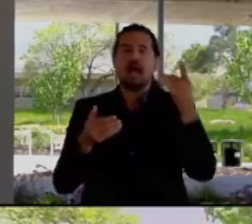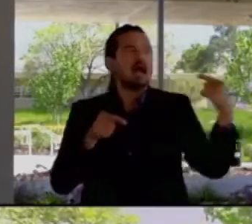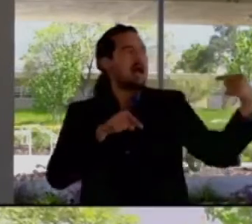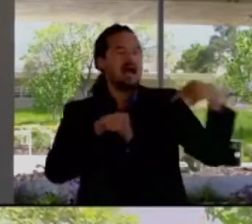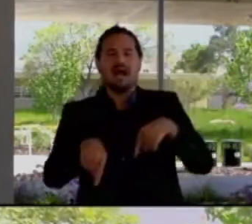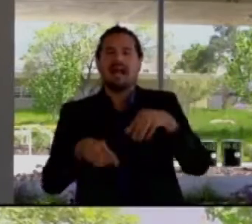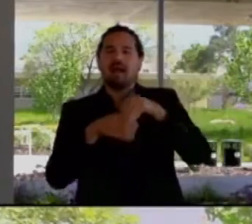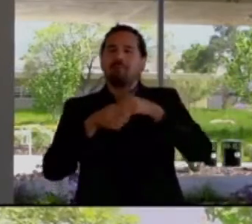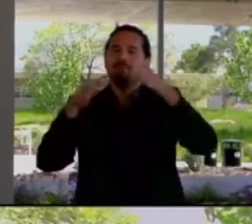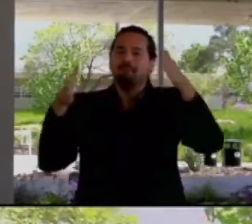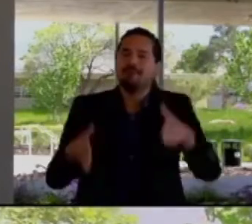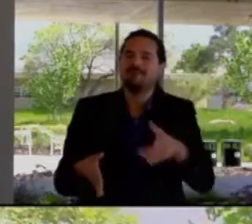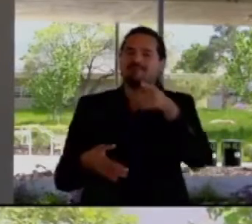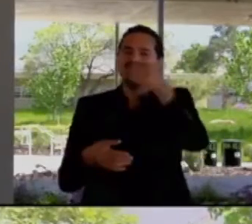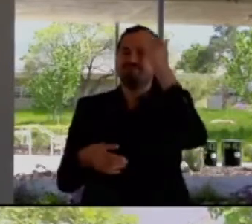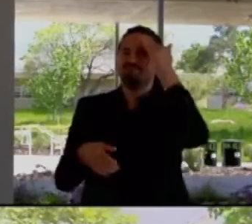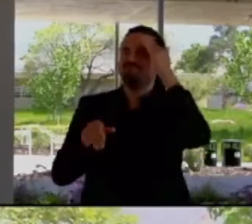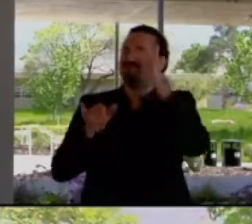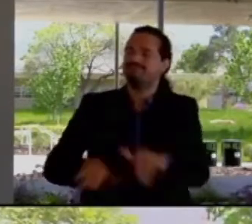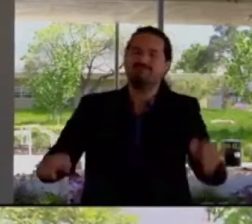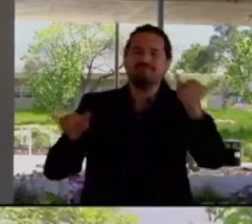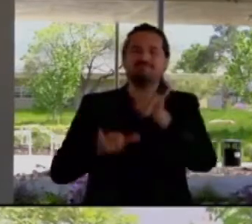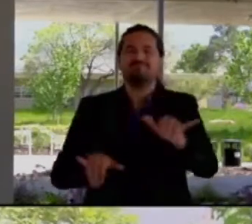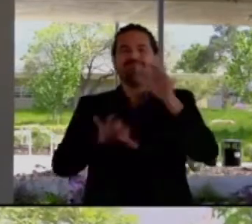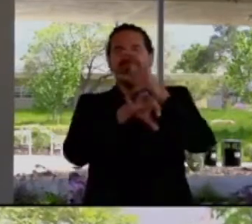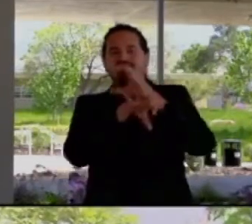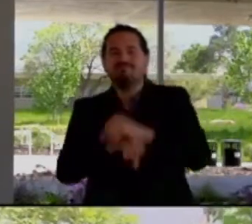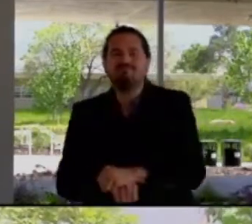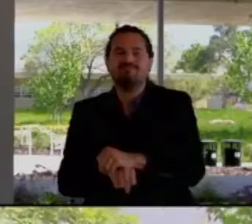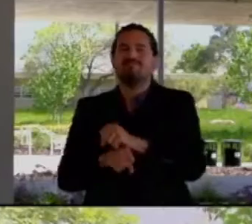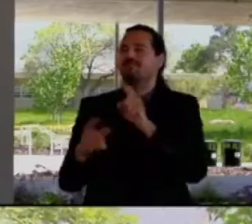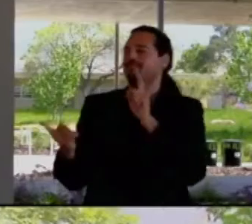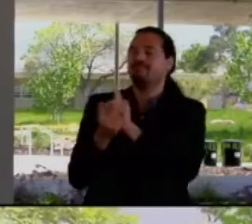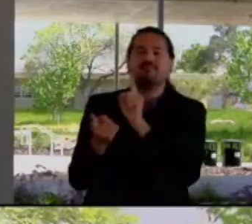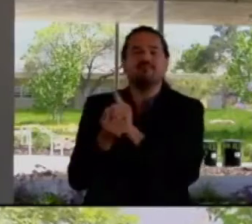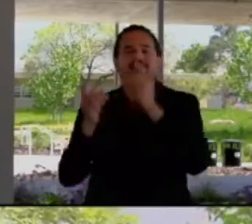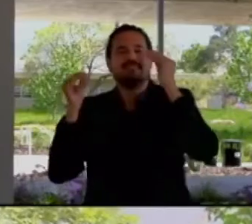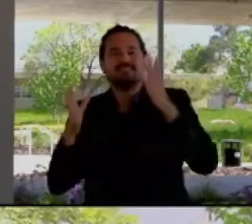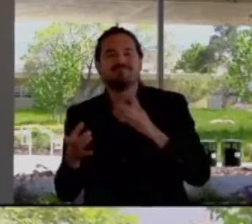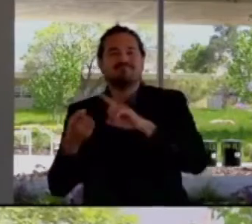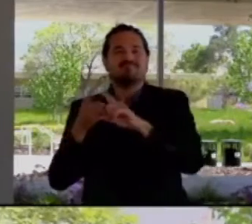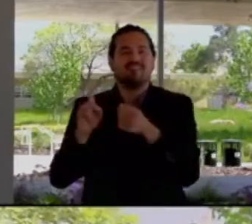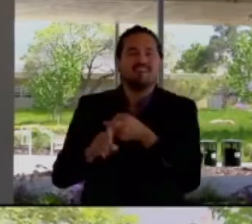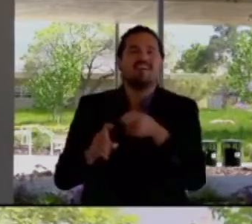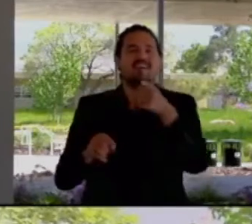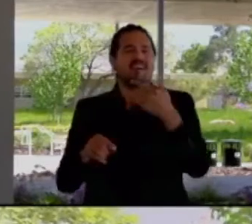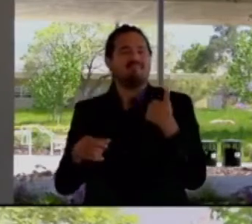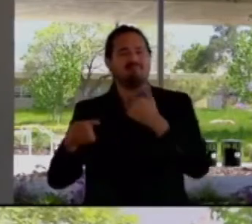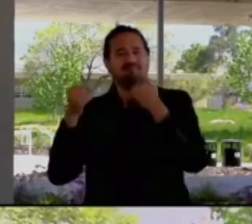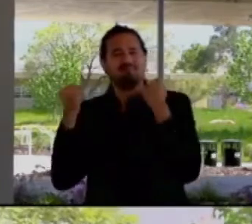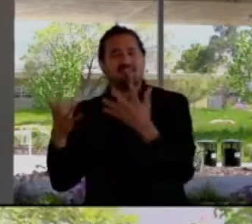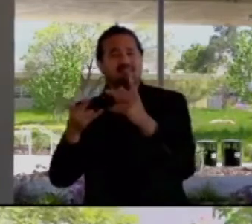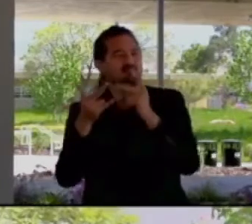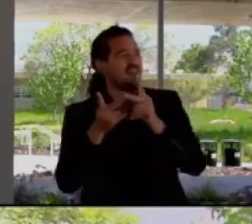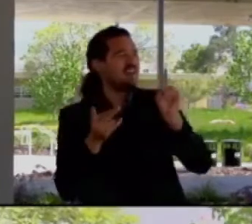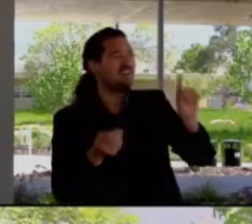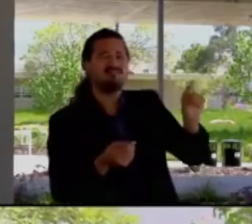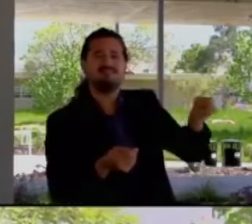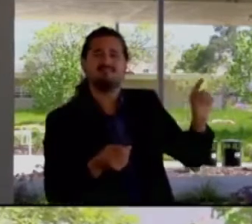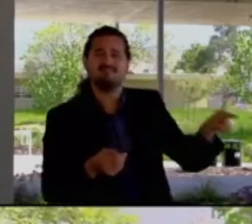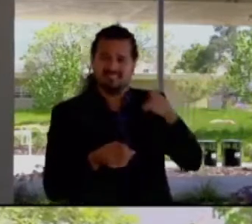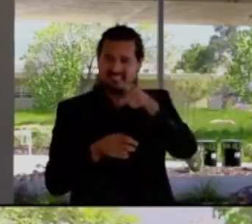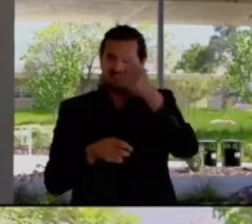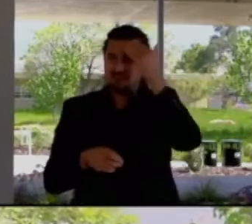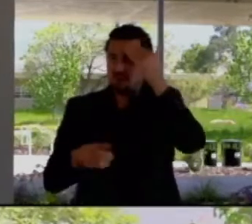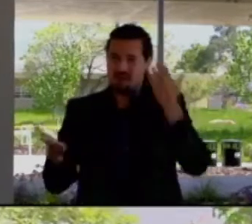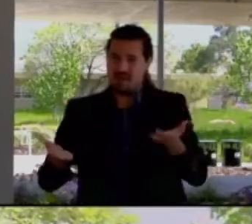We're making this weekend, we have lots of availability, lots of pop-ups. You can get your vaccine here at Overfelt High School. You can go to the roller ring at